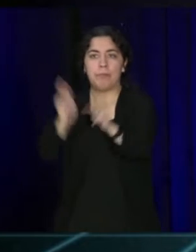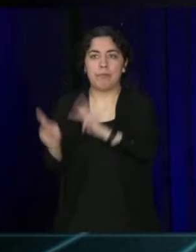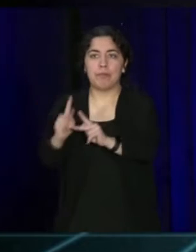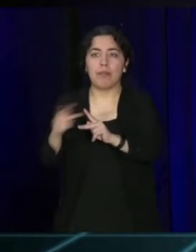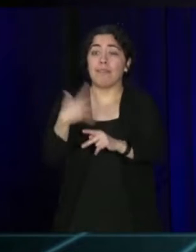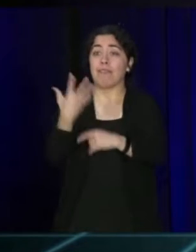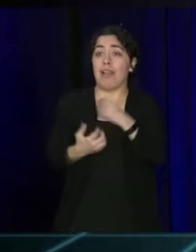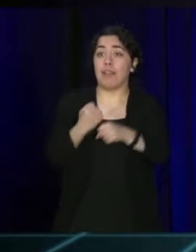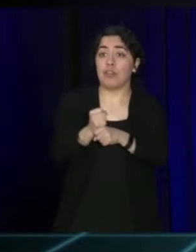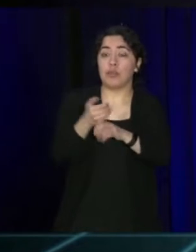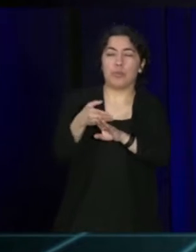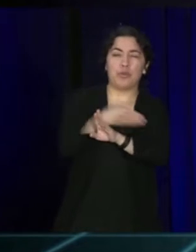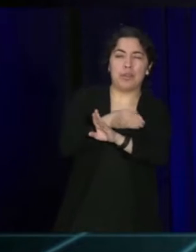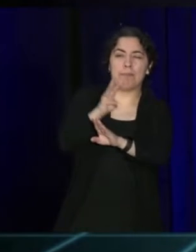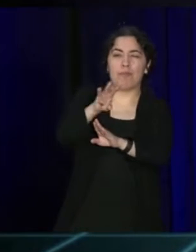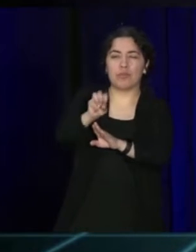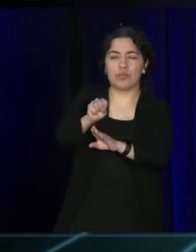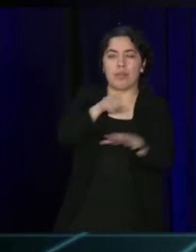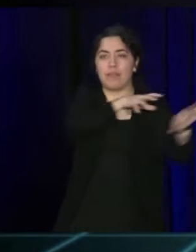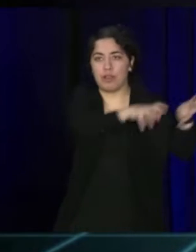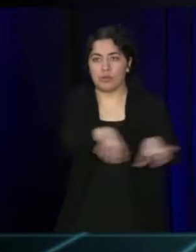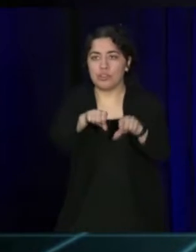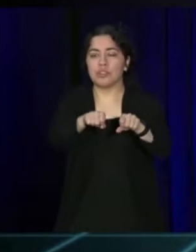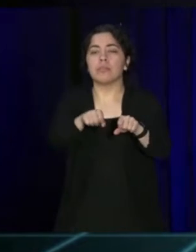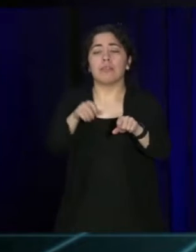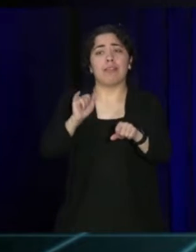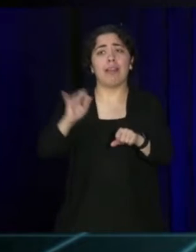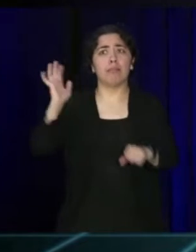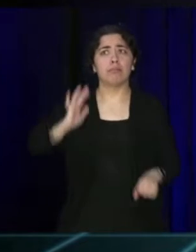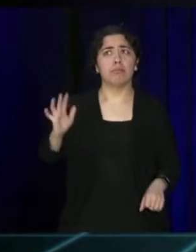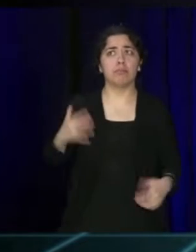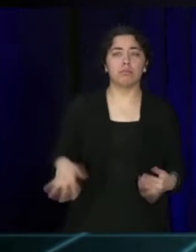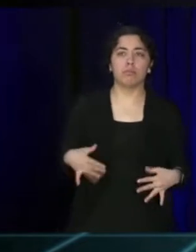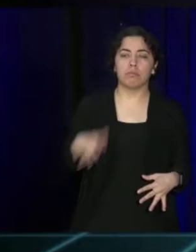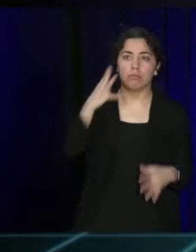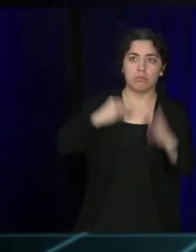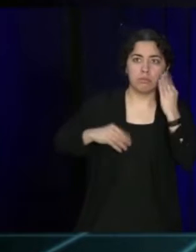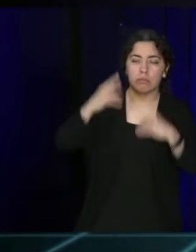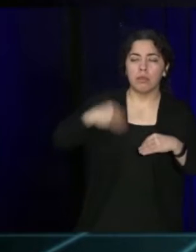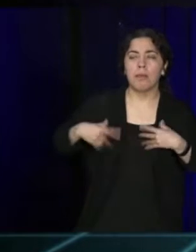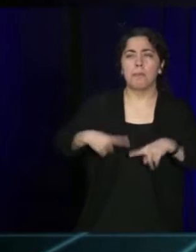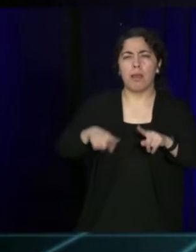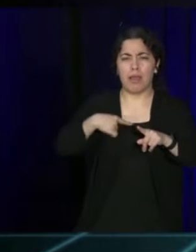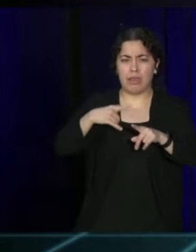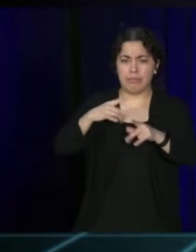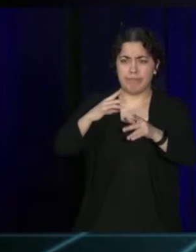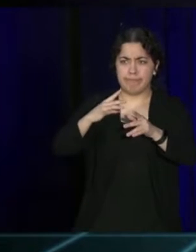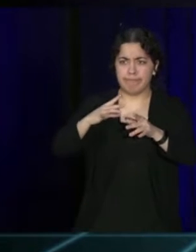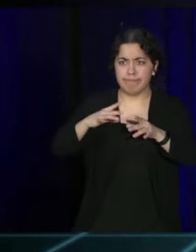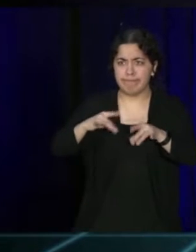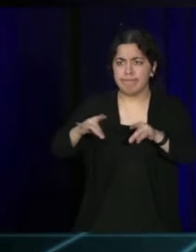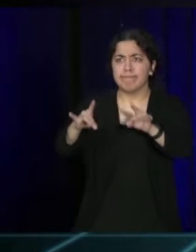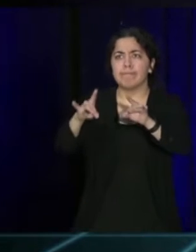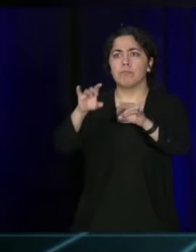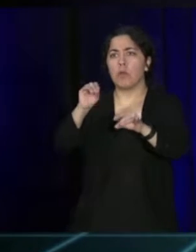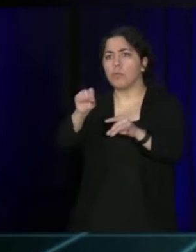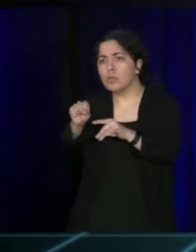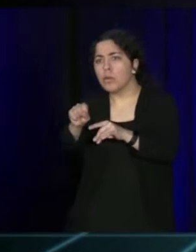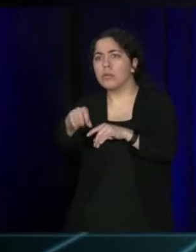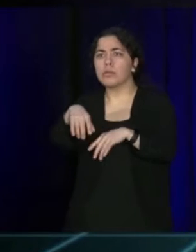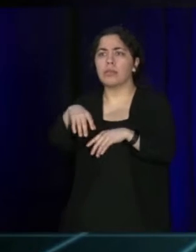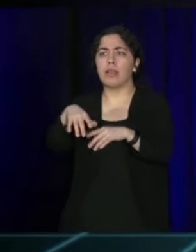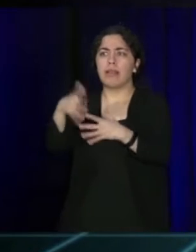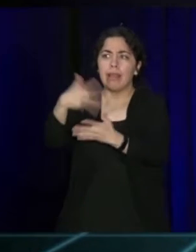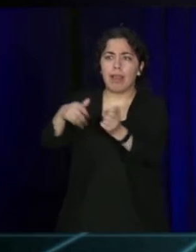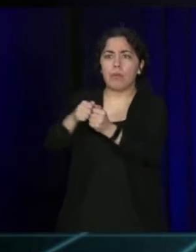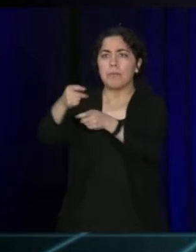acquisition, and it was a ride. But during that ride, I kept doing all this stuff in open source and hanging out with maintainers and finding out what